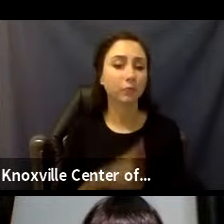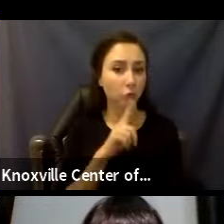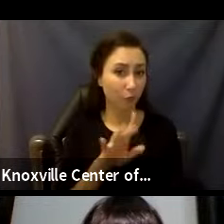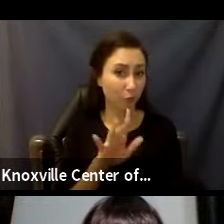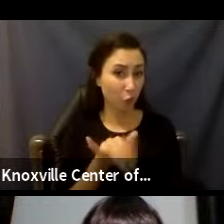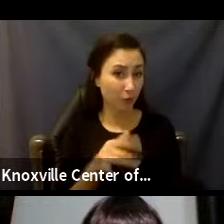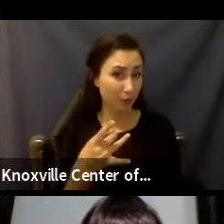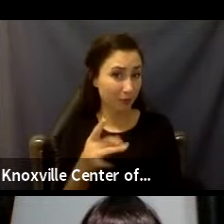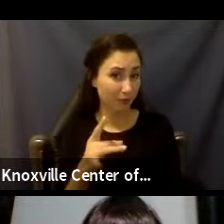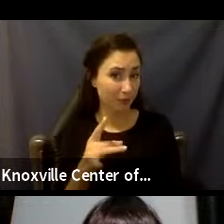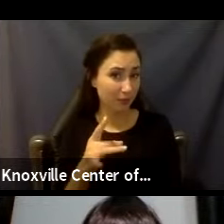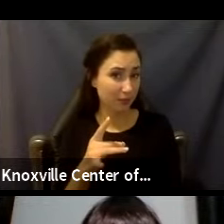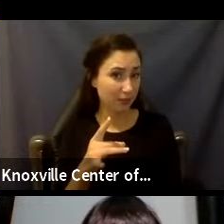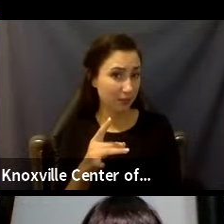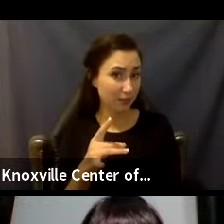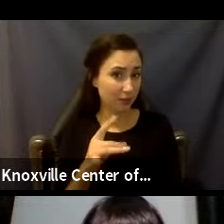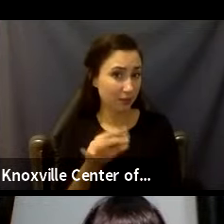18th?